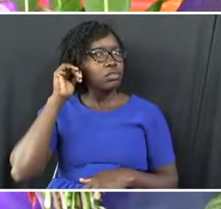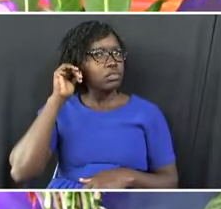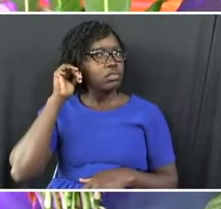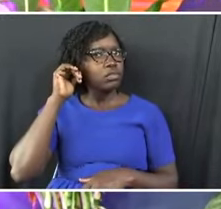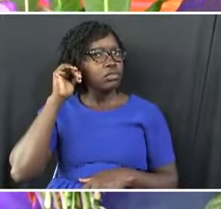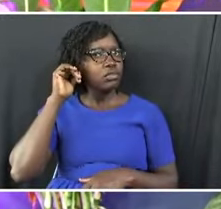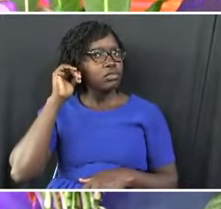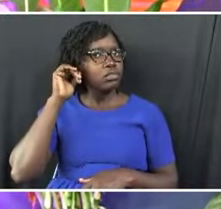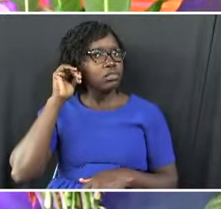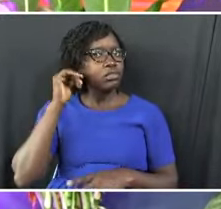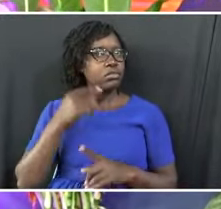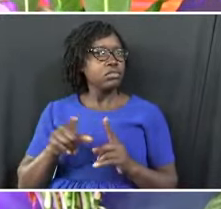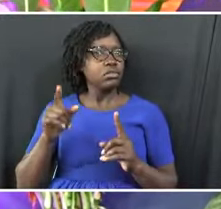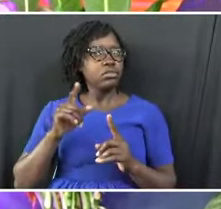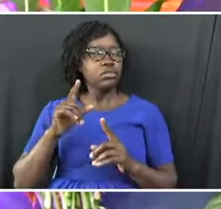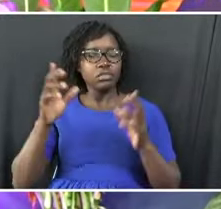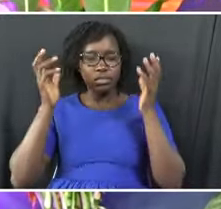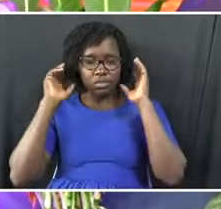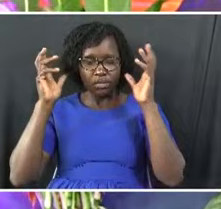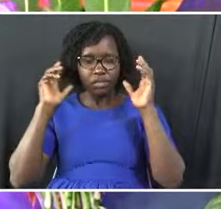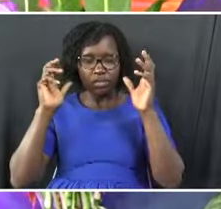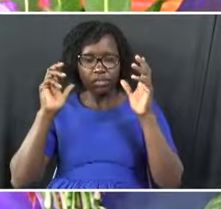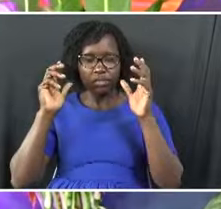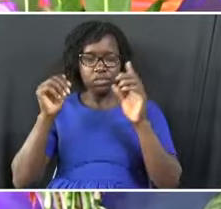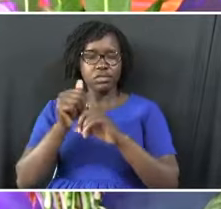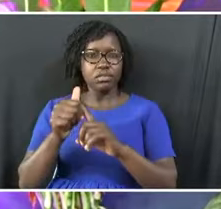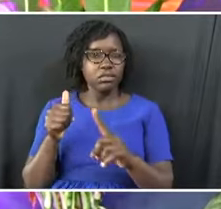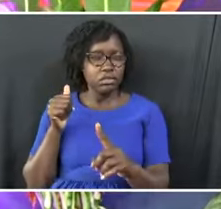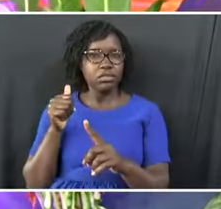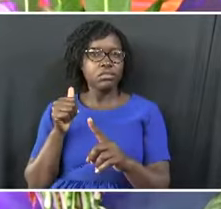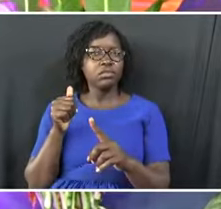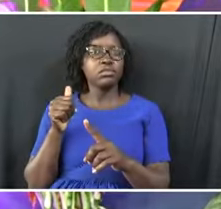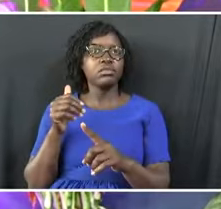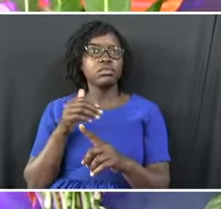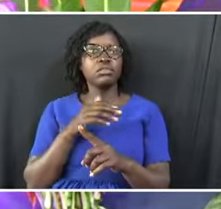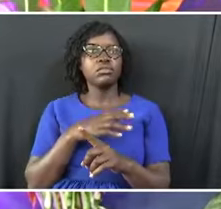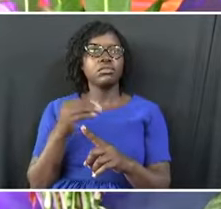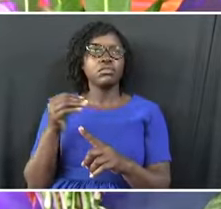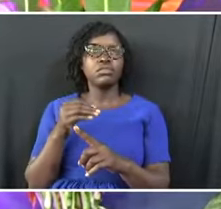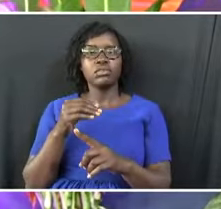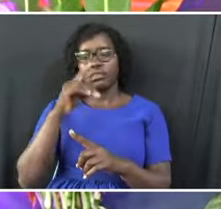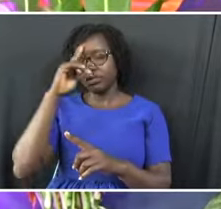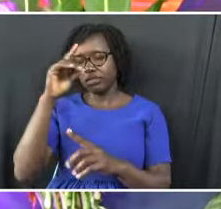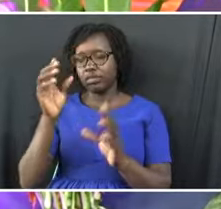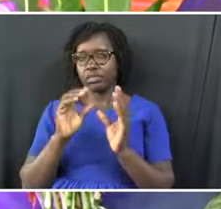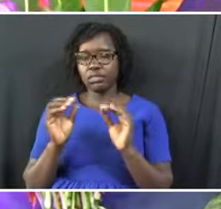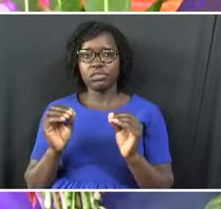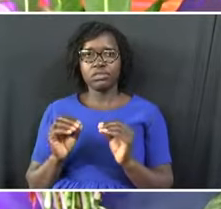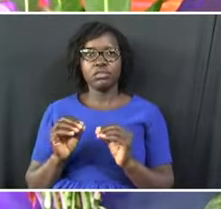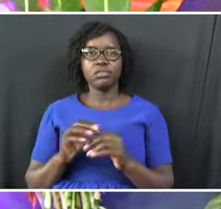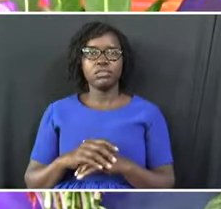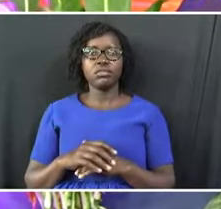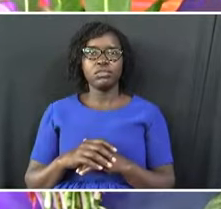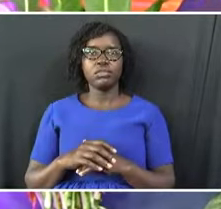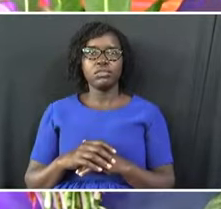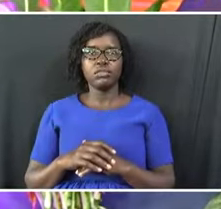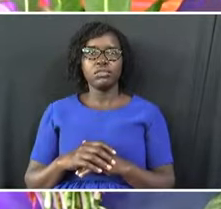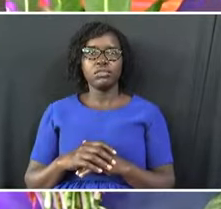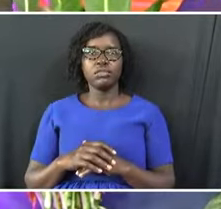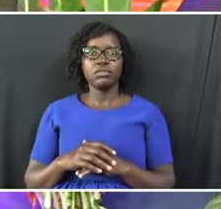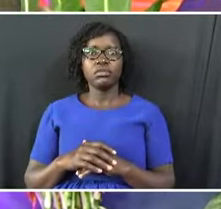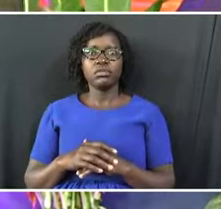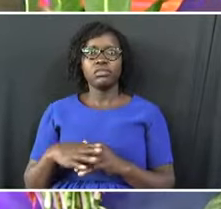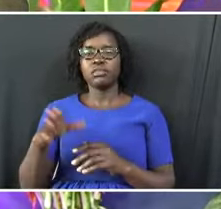but the disobedience he rejects and disrespects. Let me repeat.